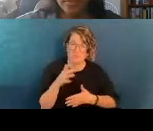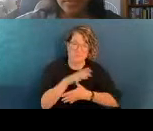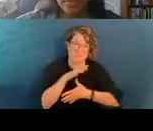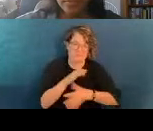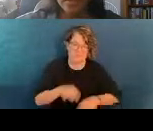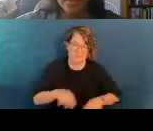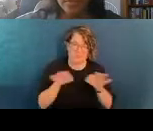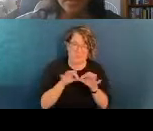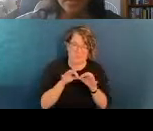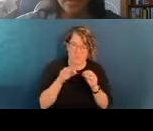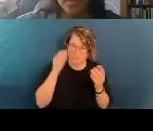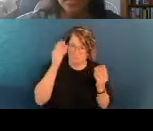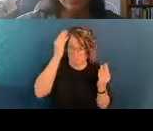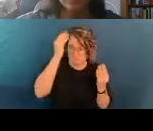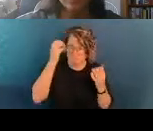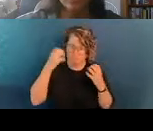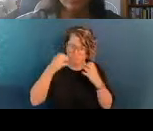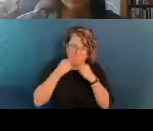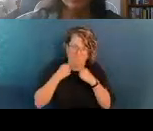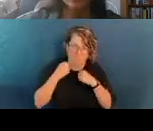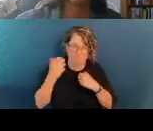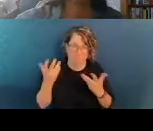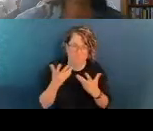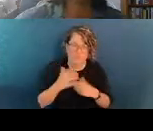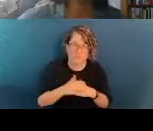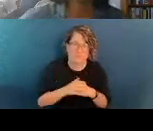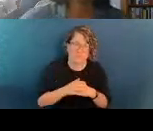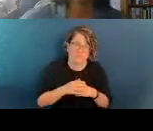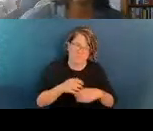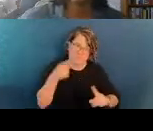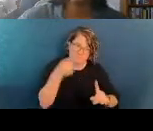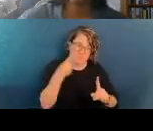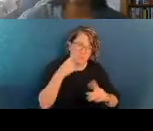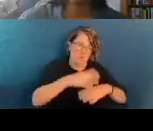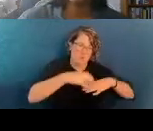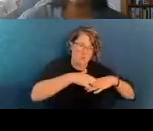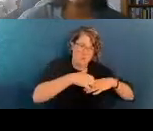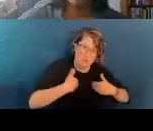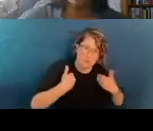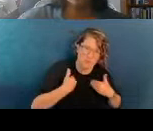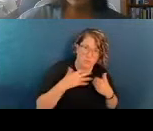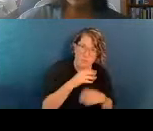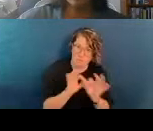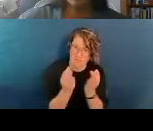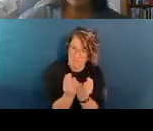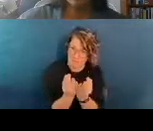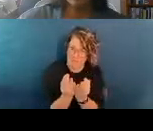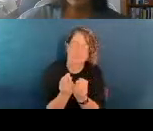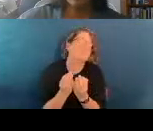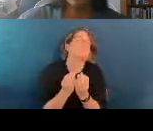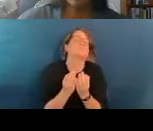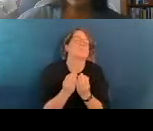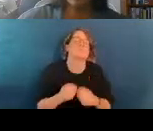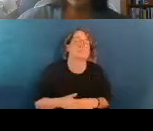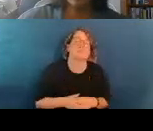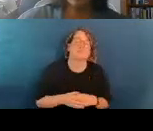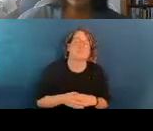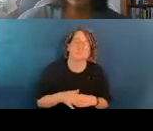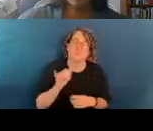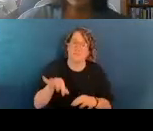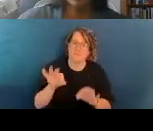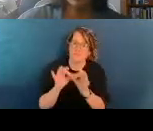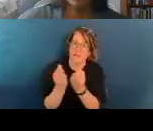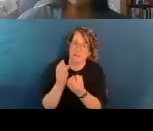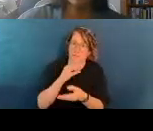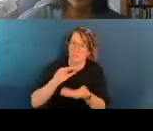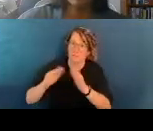for Indigenous children and youth and family health and well-being, is the family and the community context in